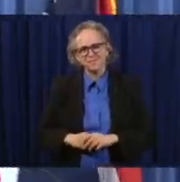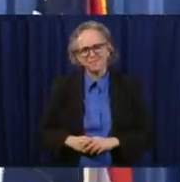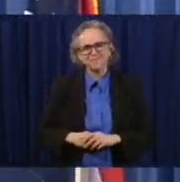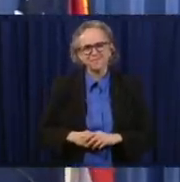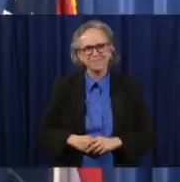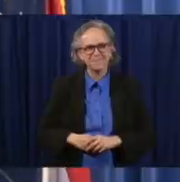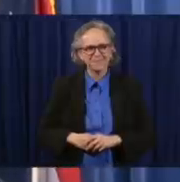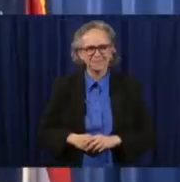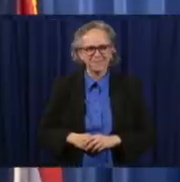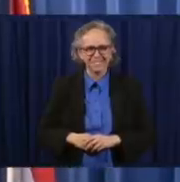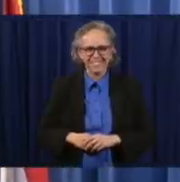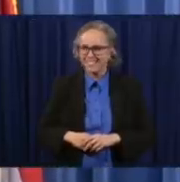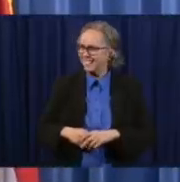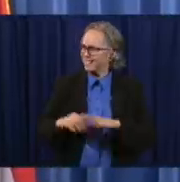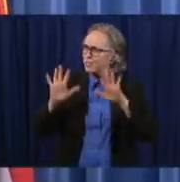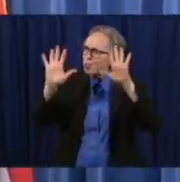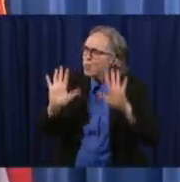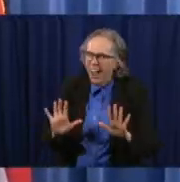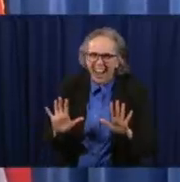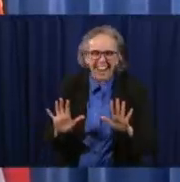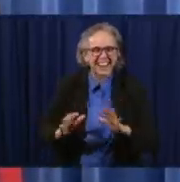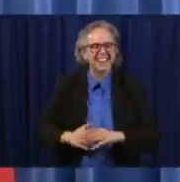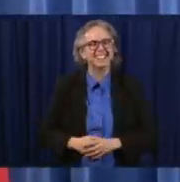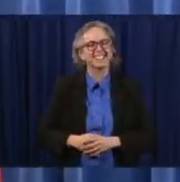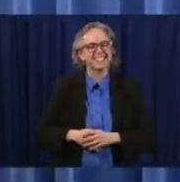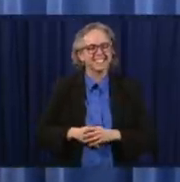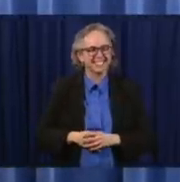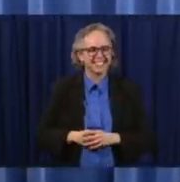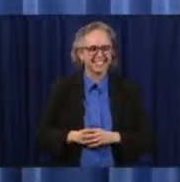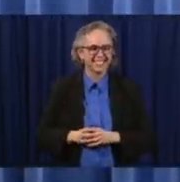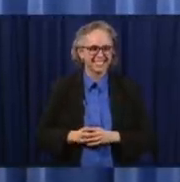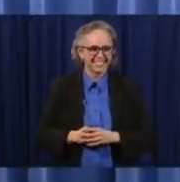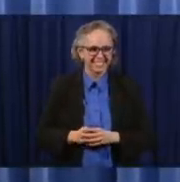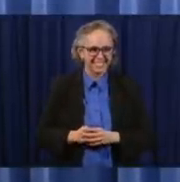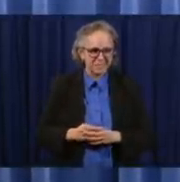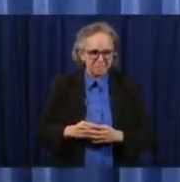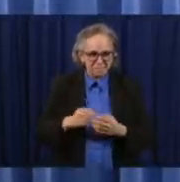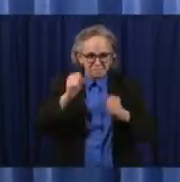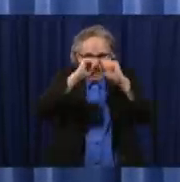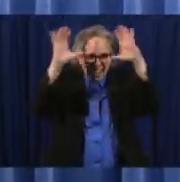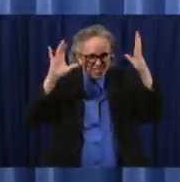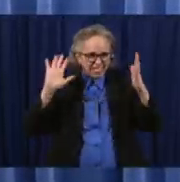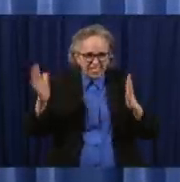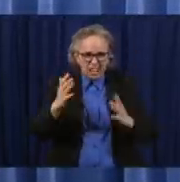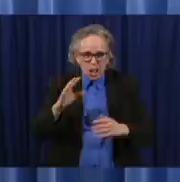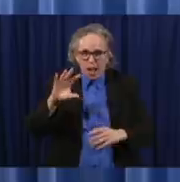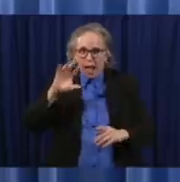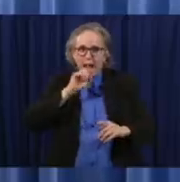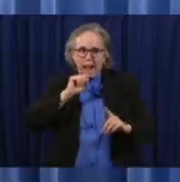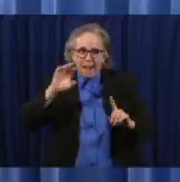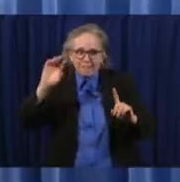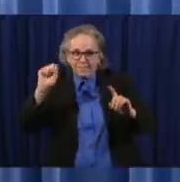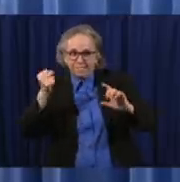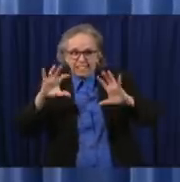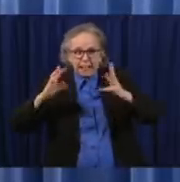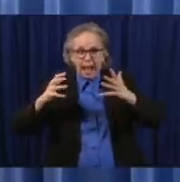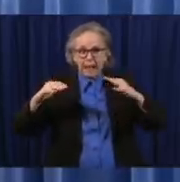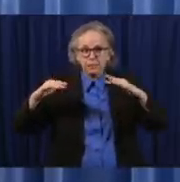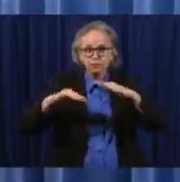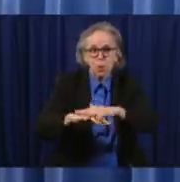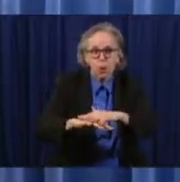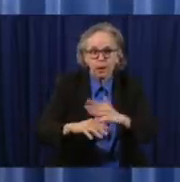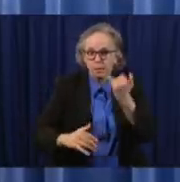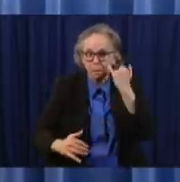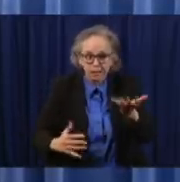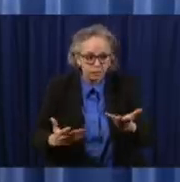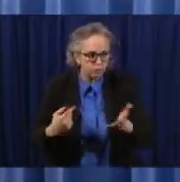That was great. Imagine their 50th class reunion, they can show that. So that's a really a